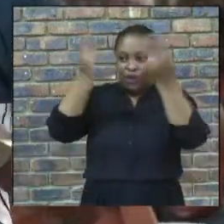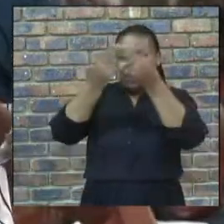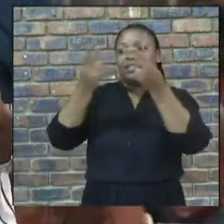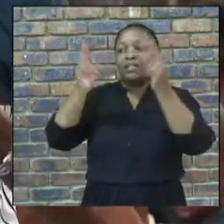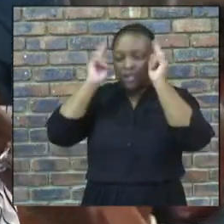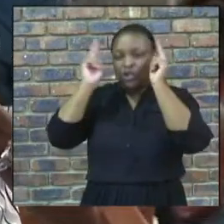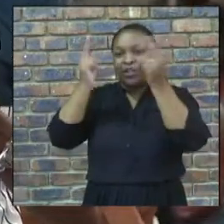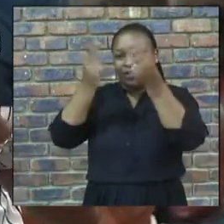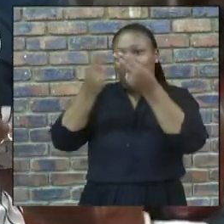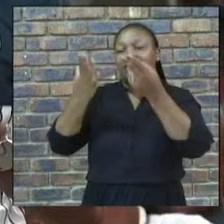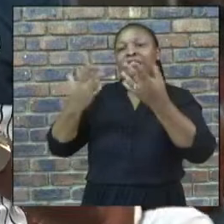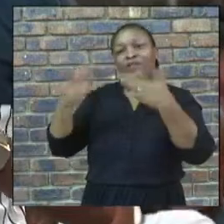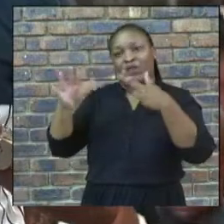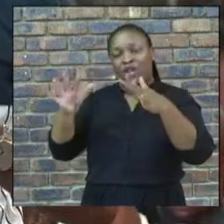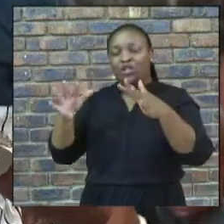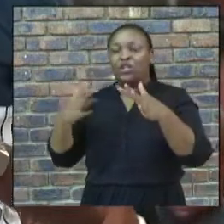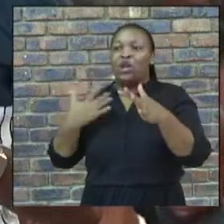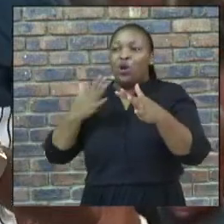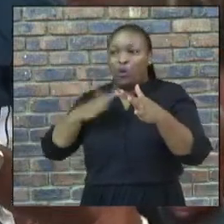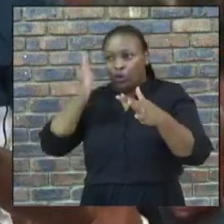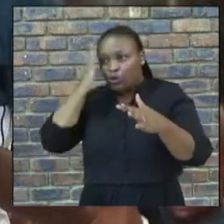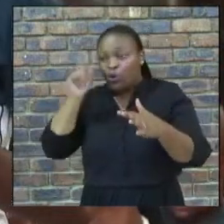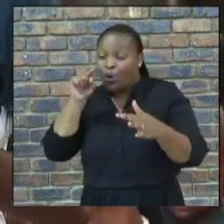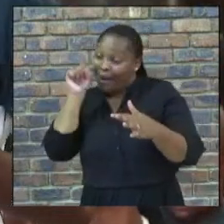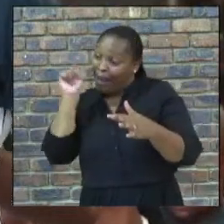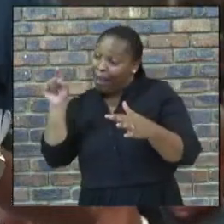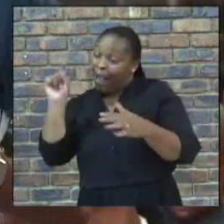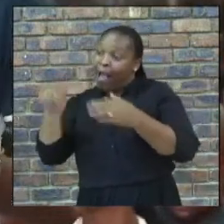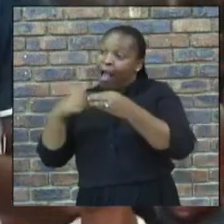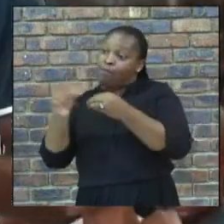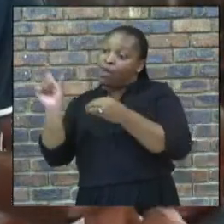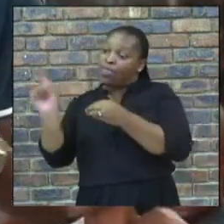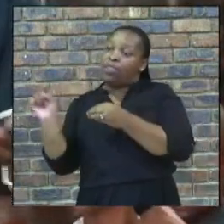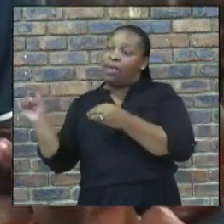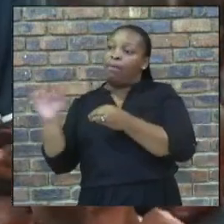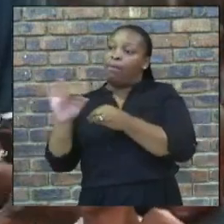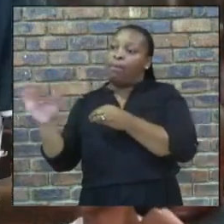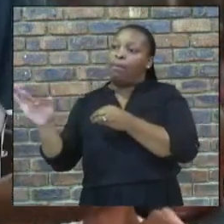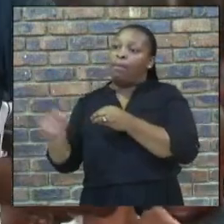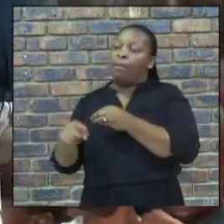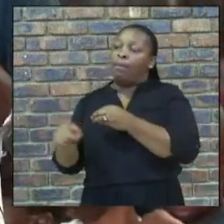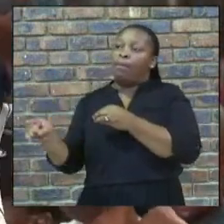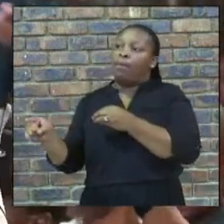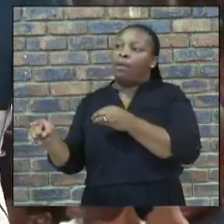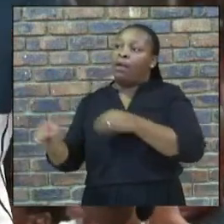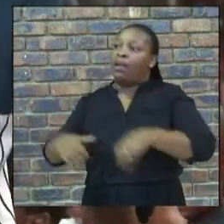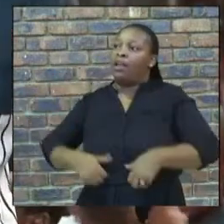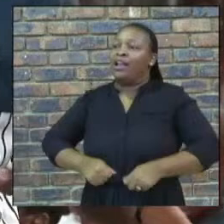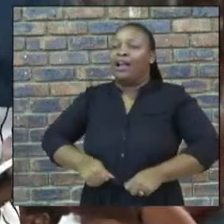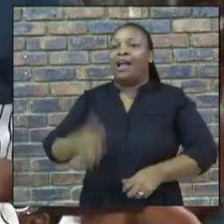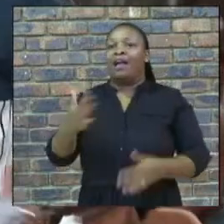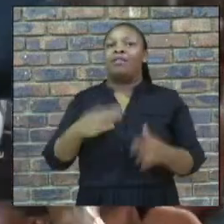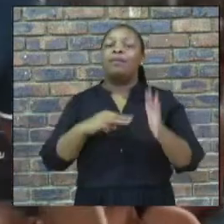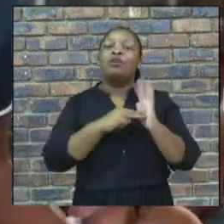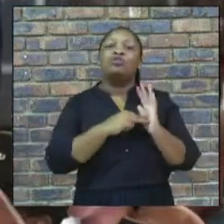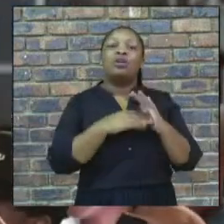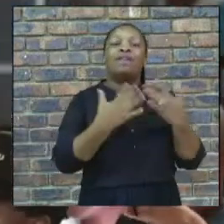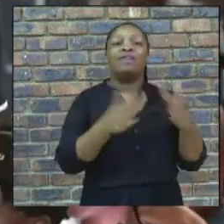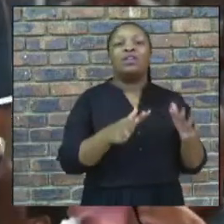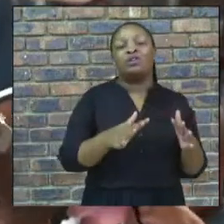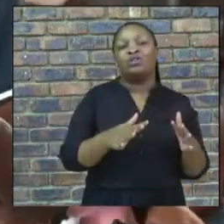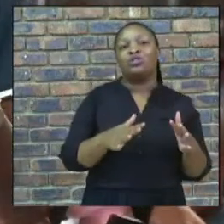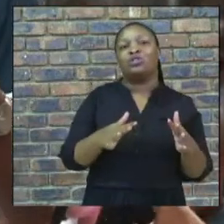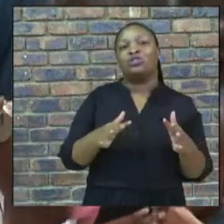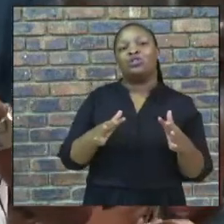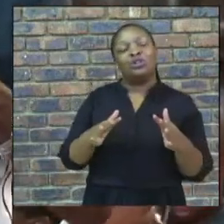ekhona for bona. Remember, ama graduates, abantu abapasa from esikoleni, abanye basese ku matric. I-bill, at least